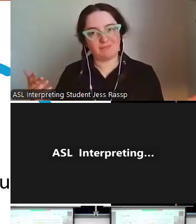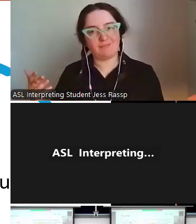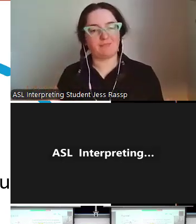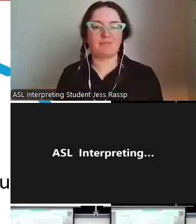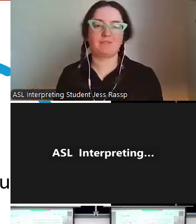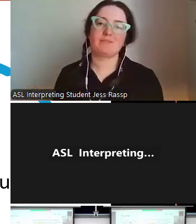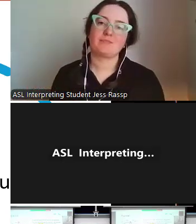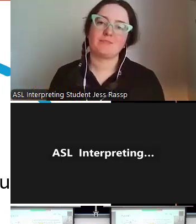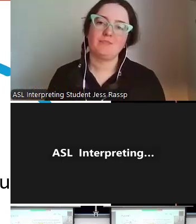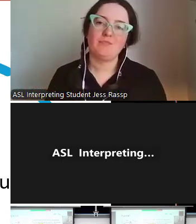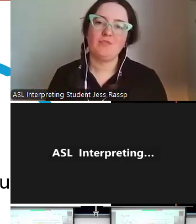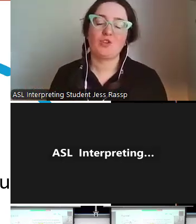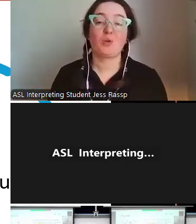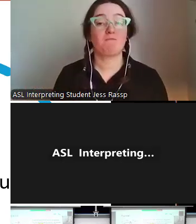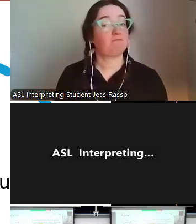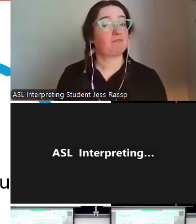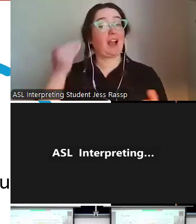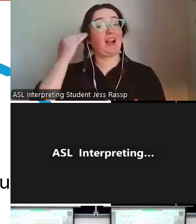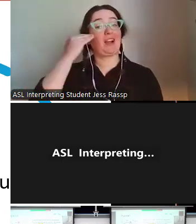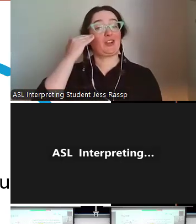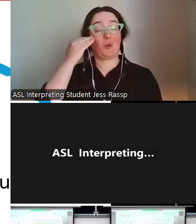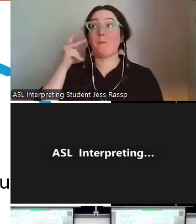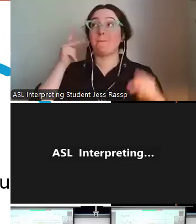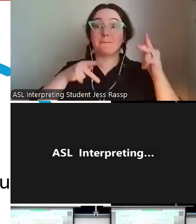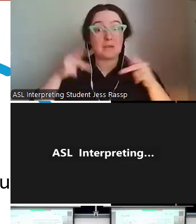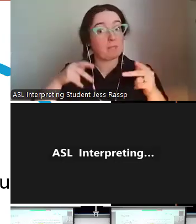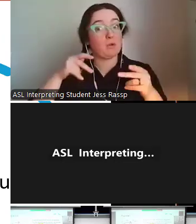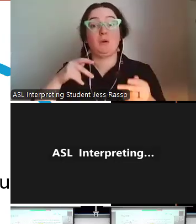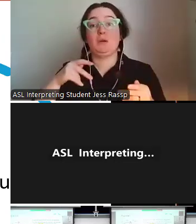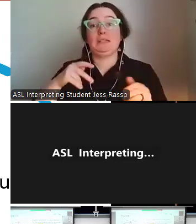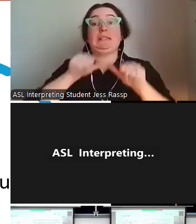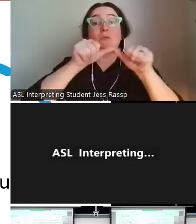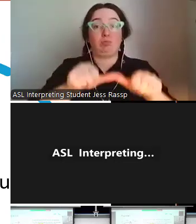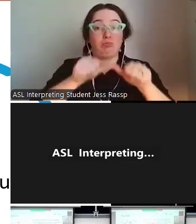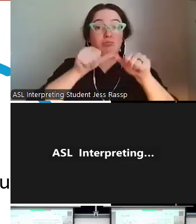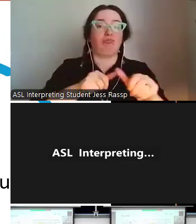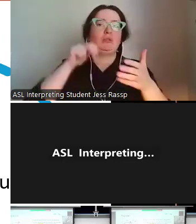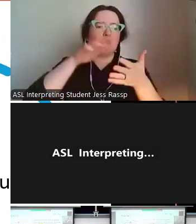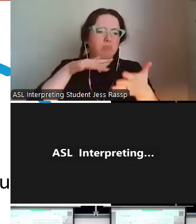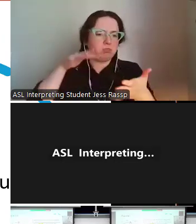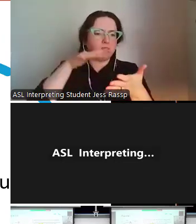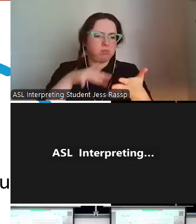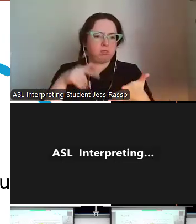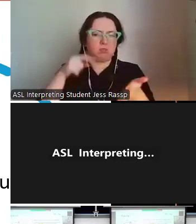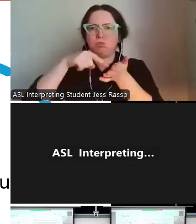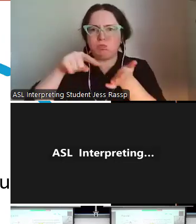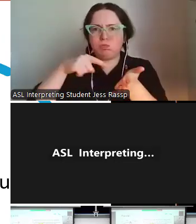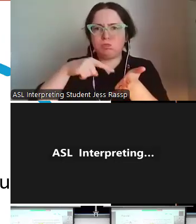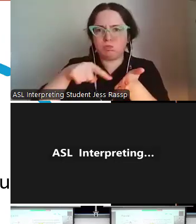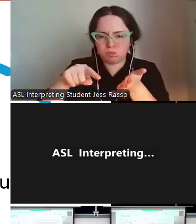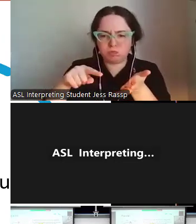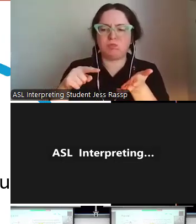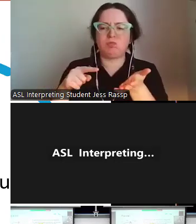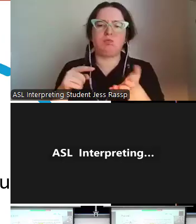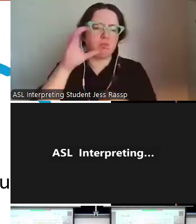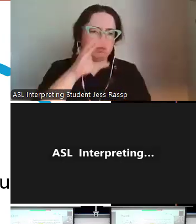I know there's people working on it, right? And I'm sure you can also, if you want to read the papers, you